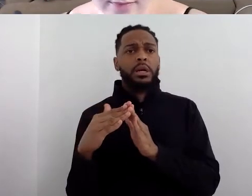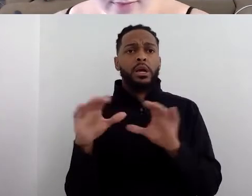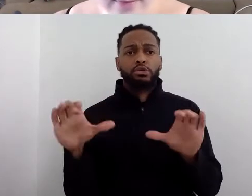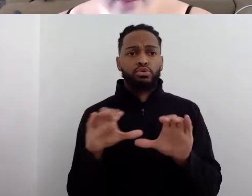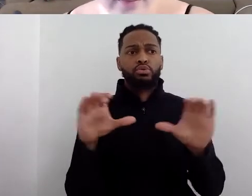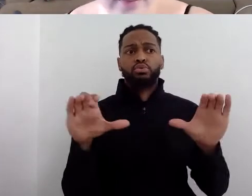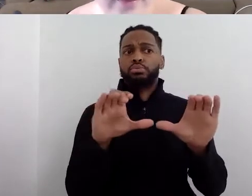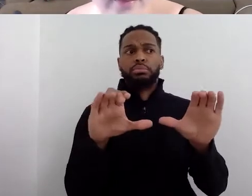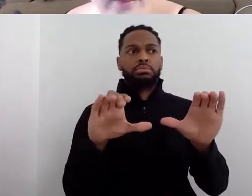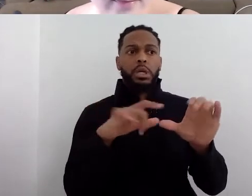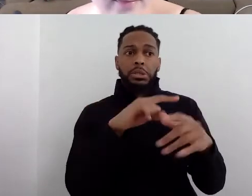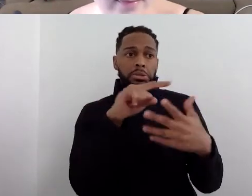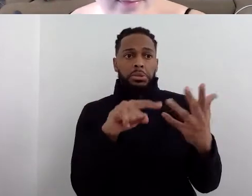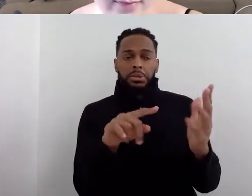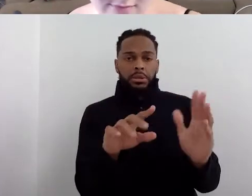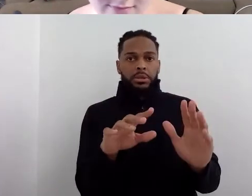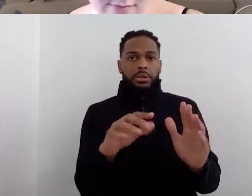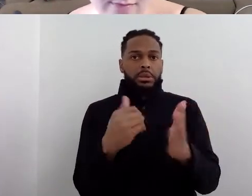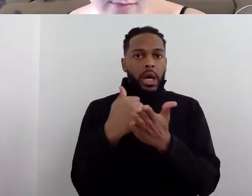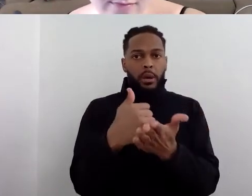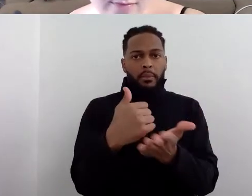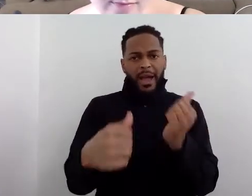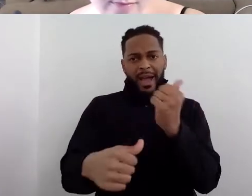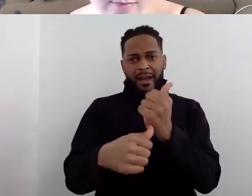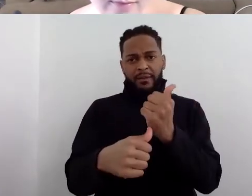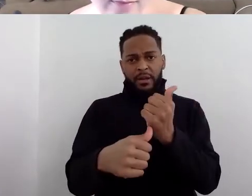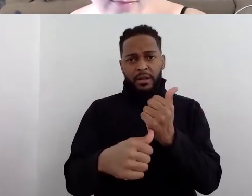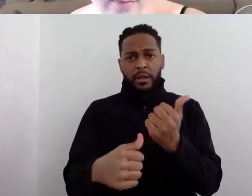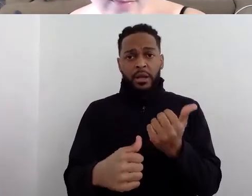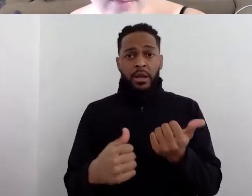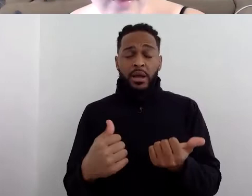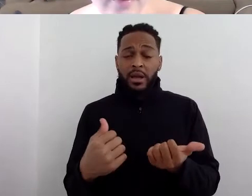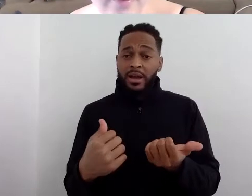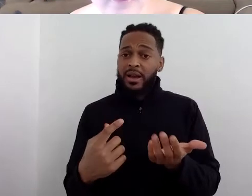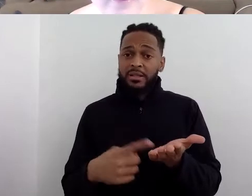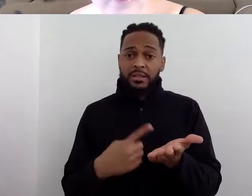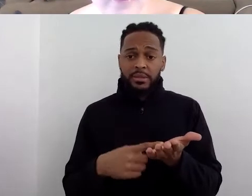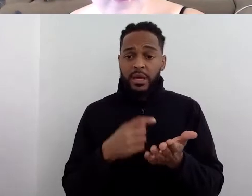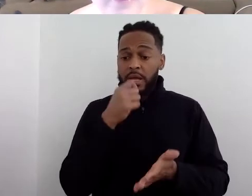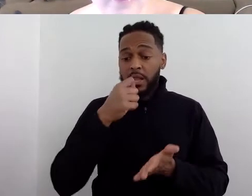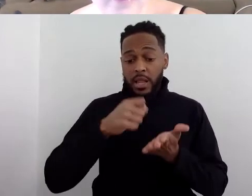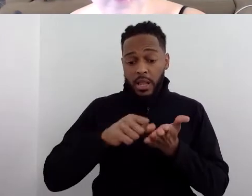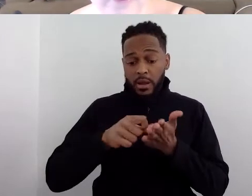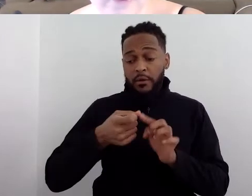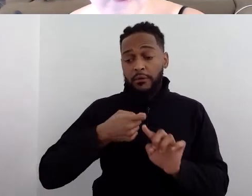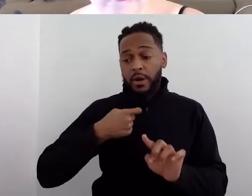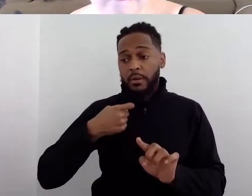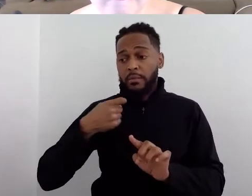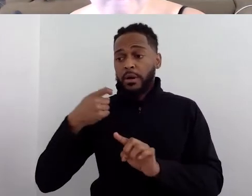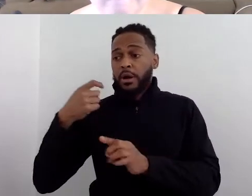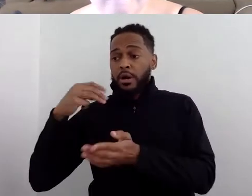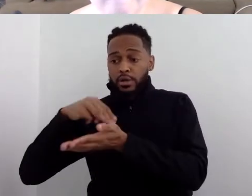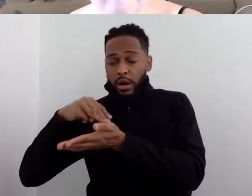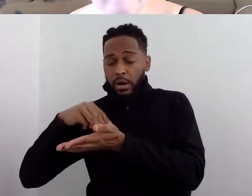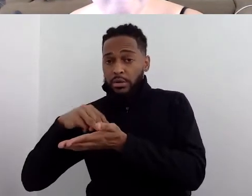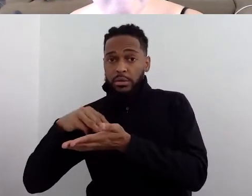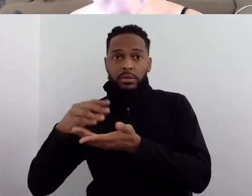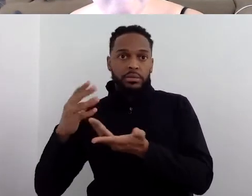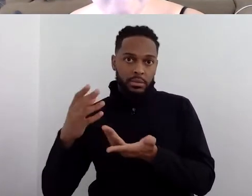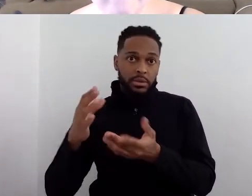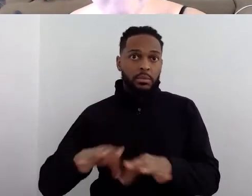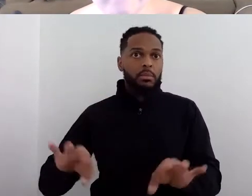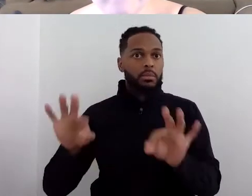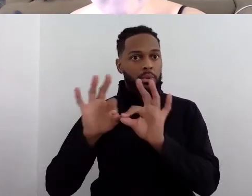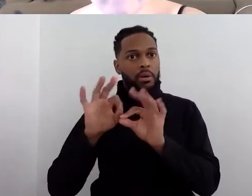things. And for whatever reason, right or wrong, sometimes a letter from a doctor can mean more than a letter from someone else. So, you know,